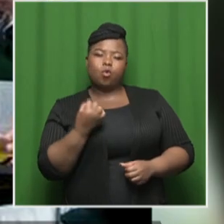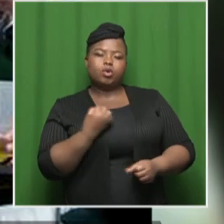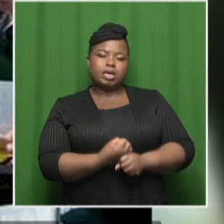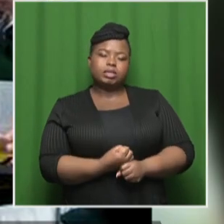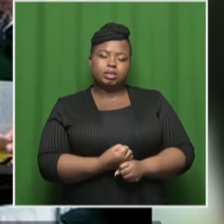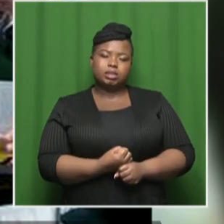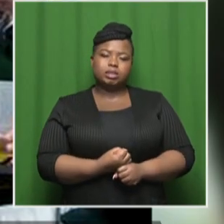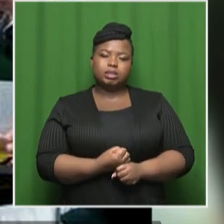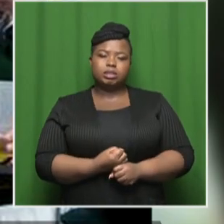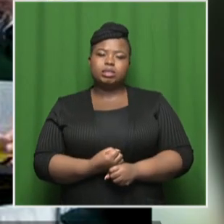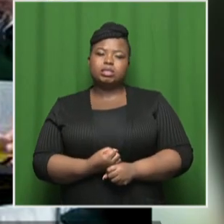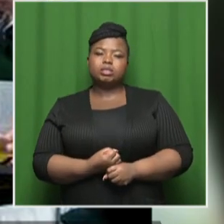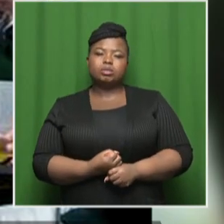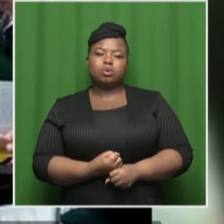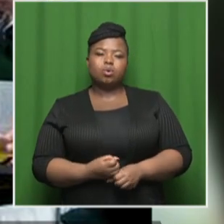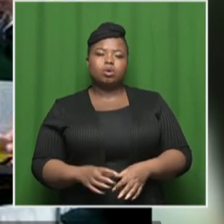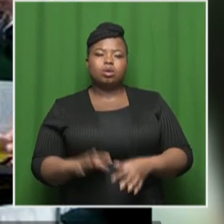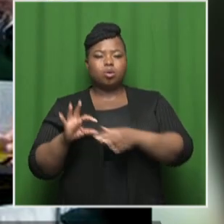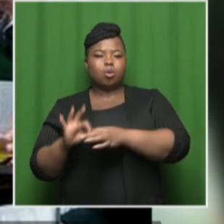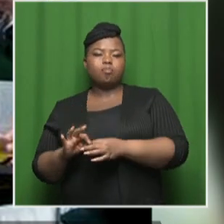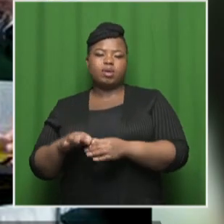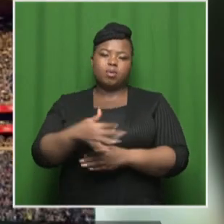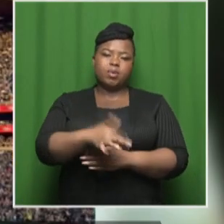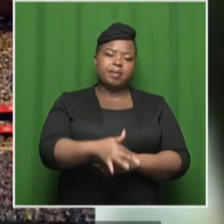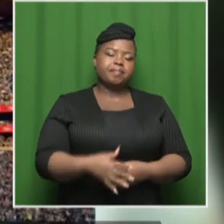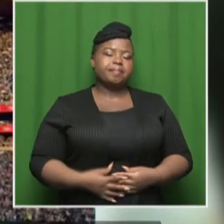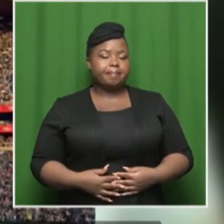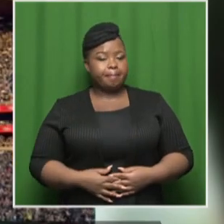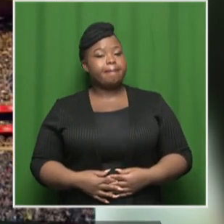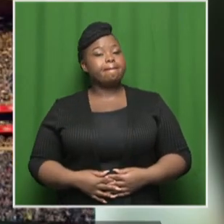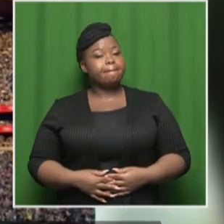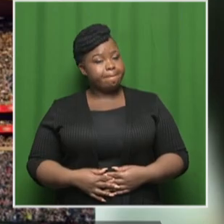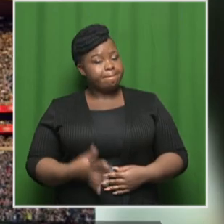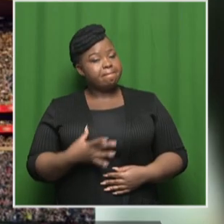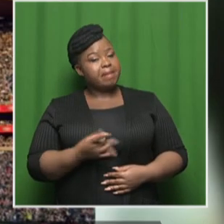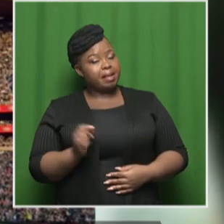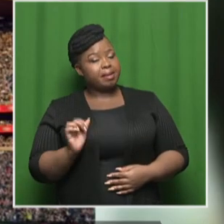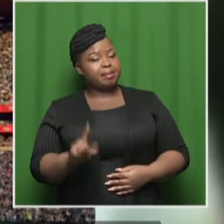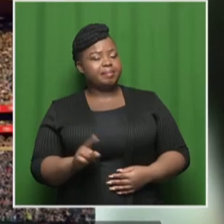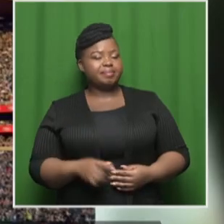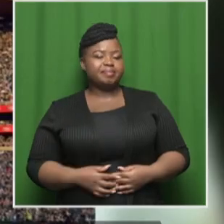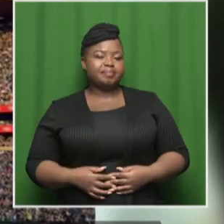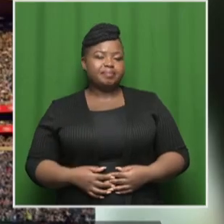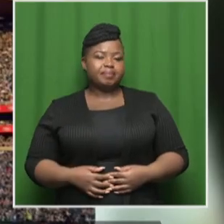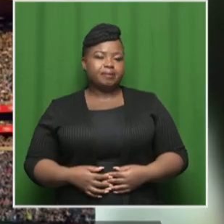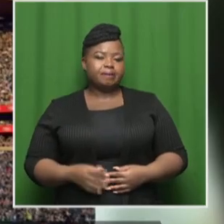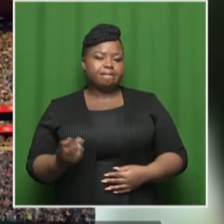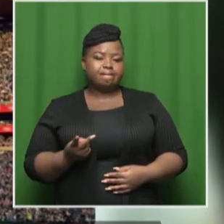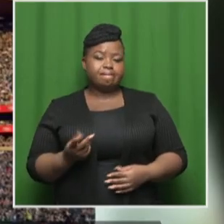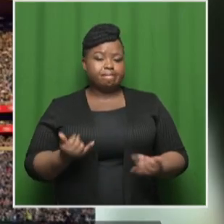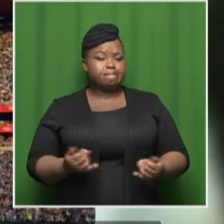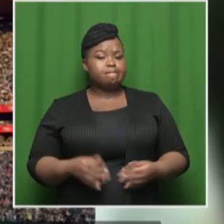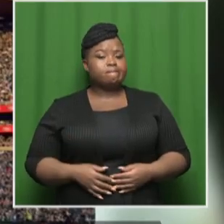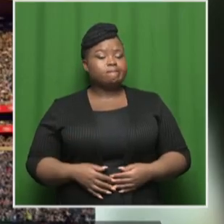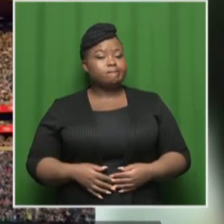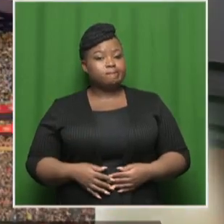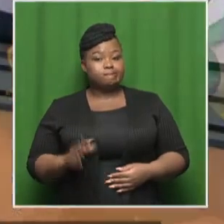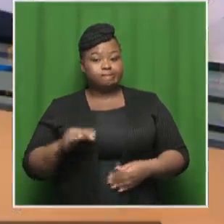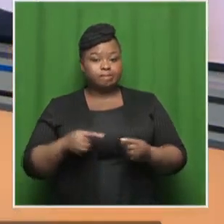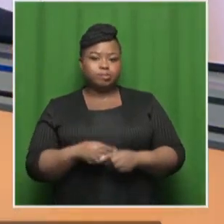cycle, home and away. I love that. 4-year cycle, home and away. And we cannot speak about